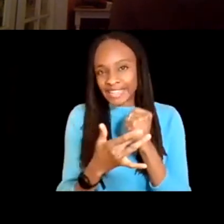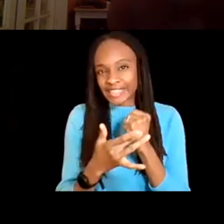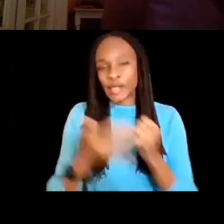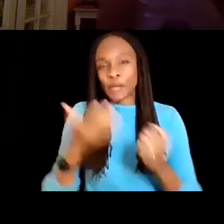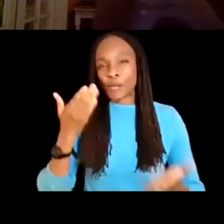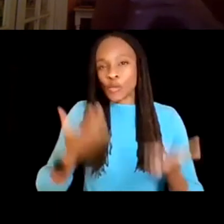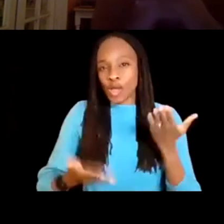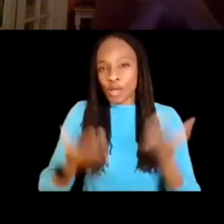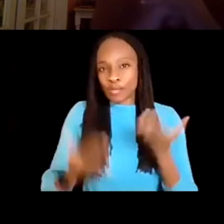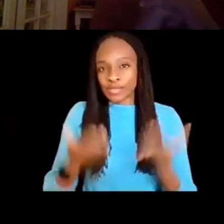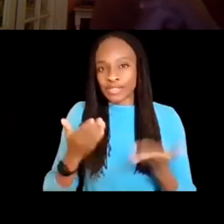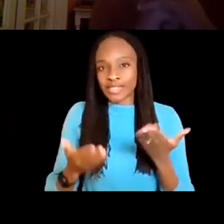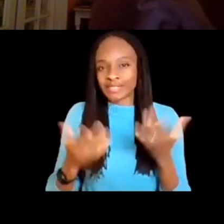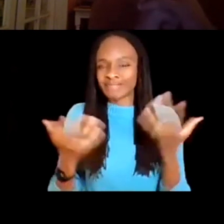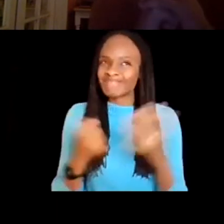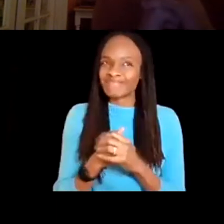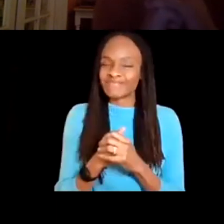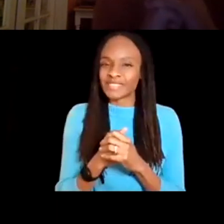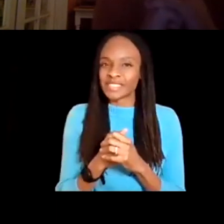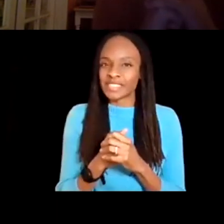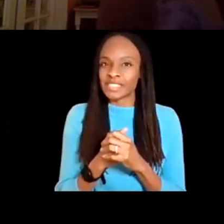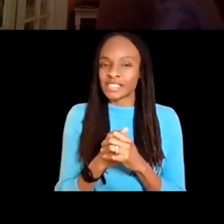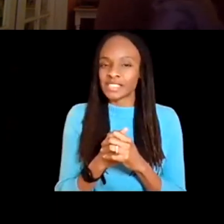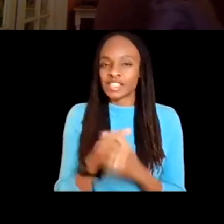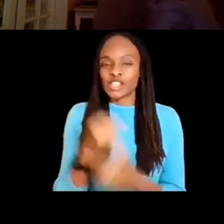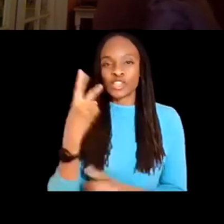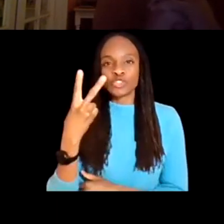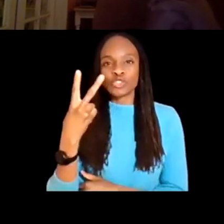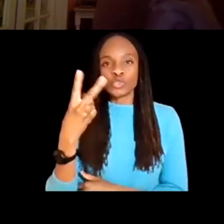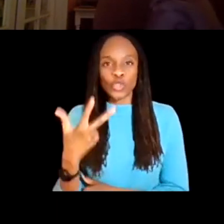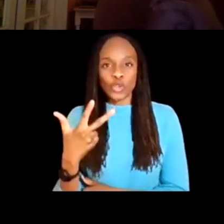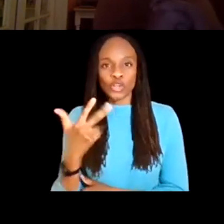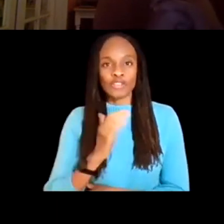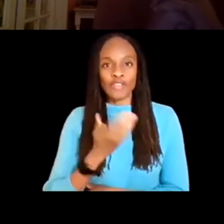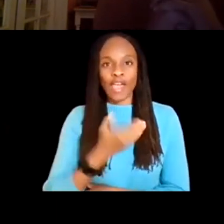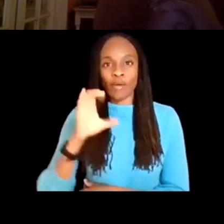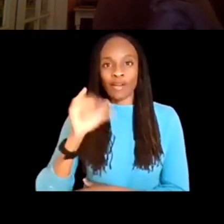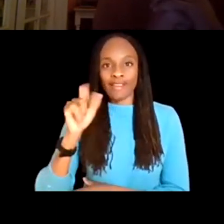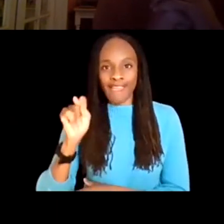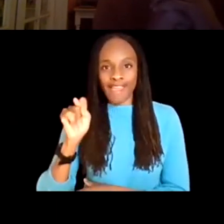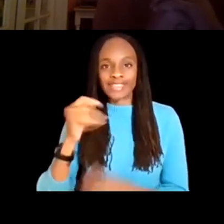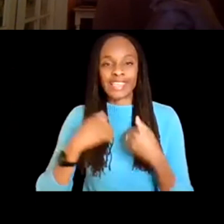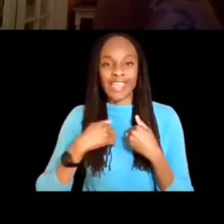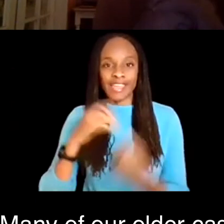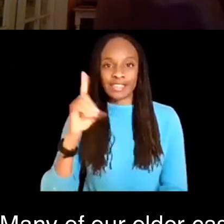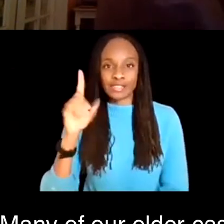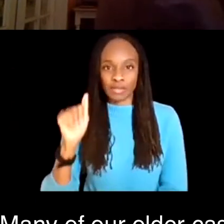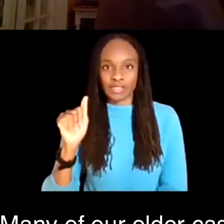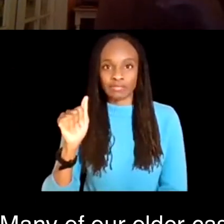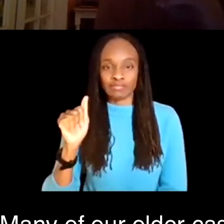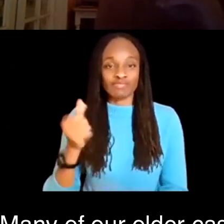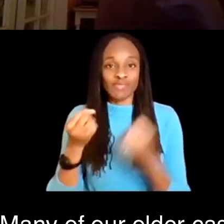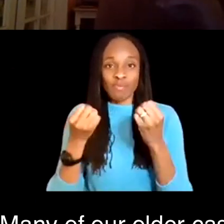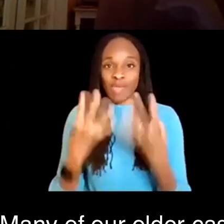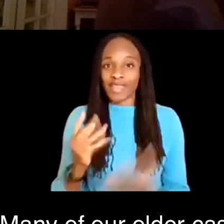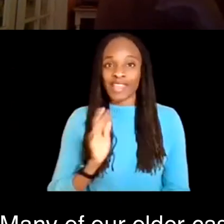probably, gosh, I don't, 2/3 of our cast had disabilities. Many of